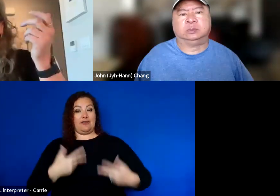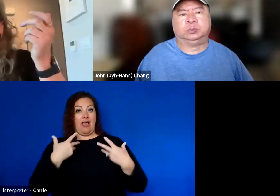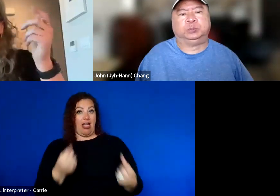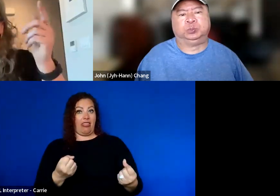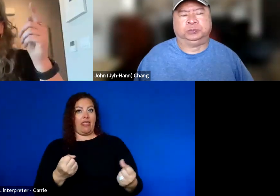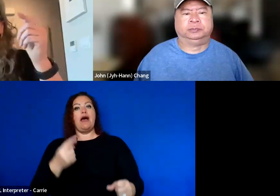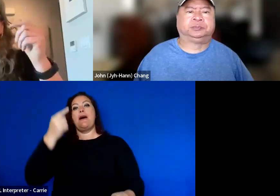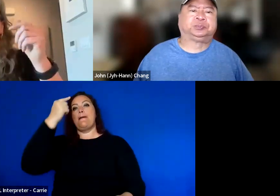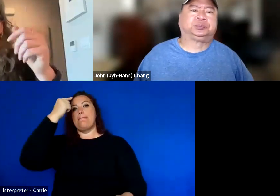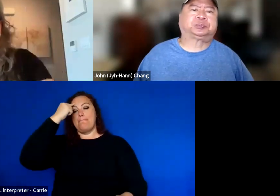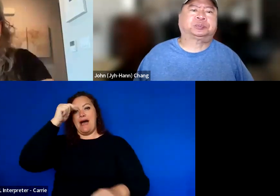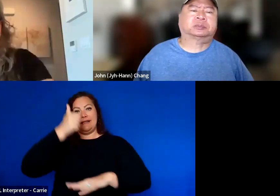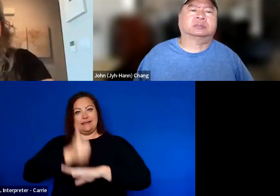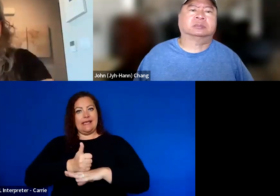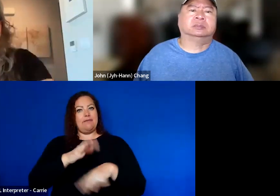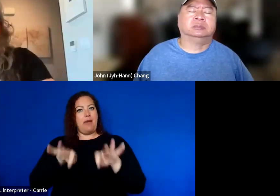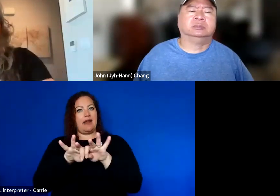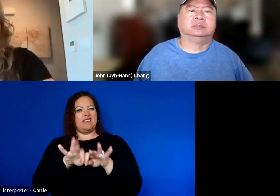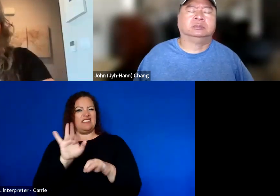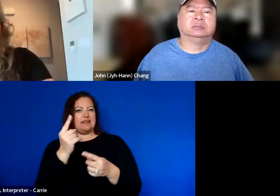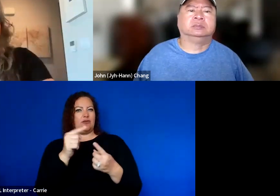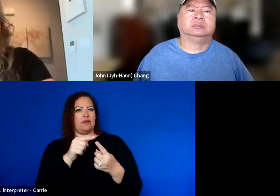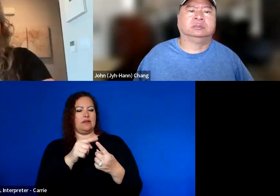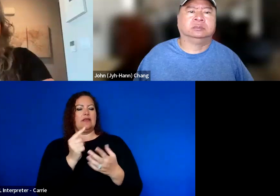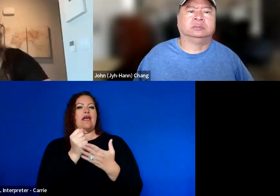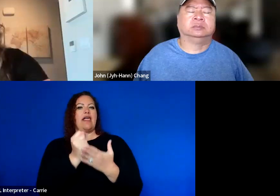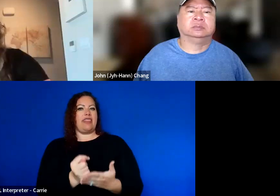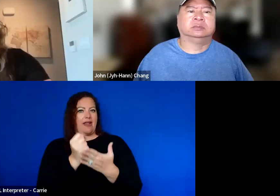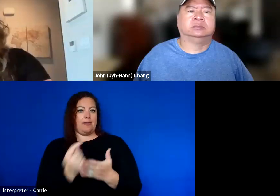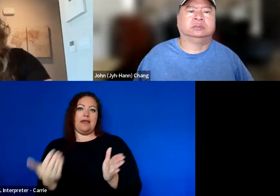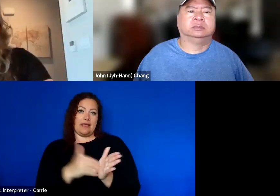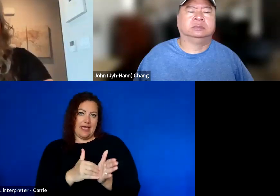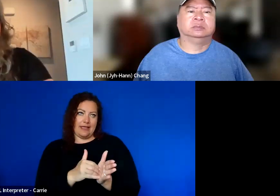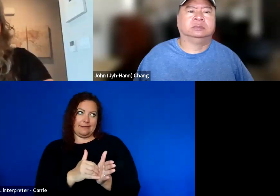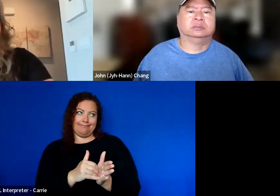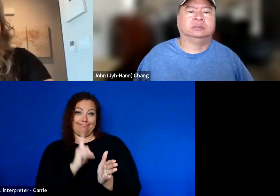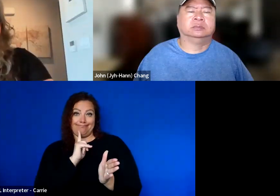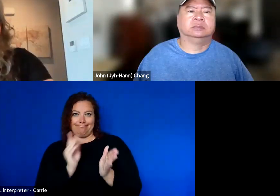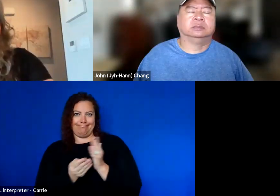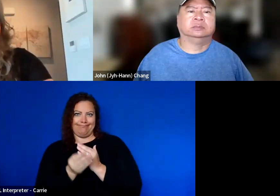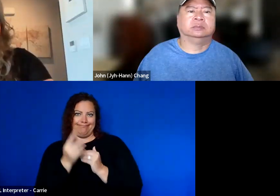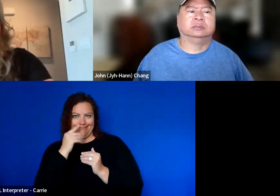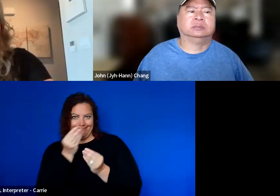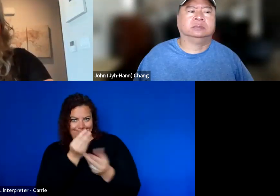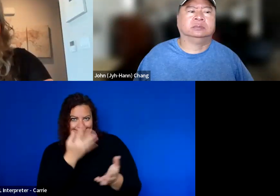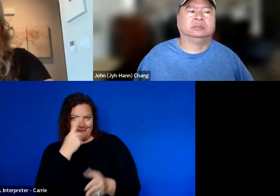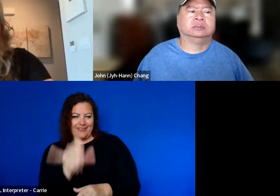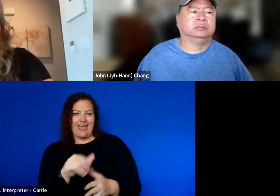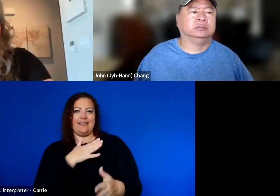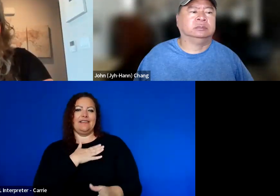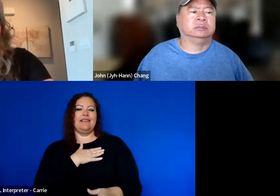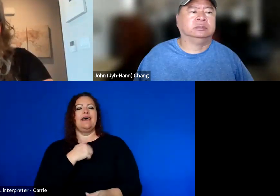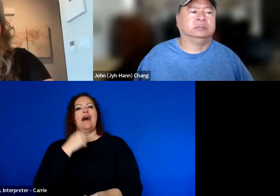mindset matters. That's one. Therapy, again, putting a plug in for that. And I think